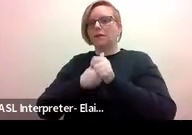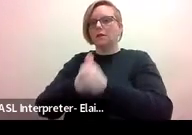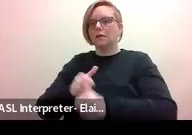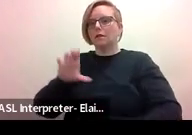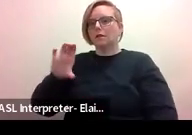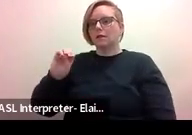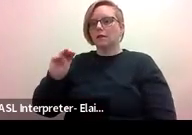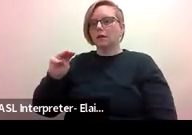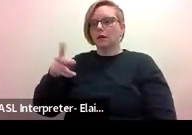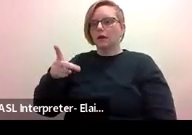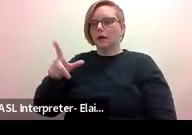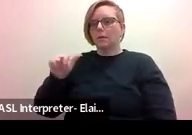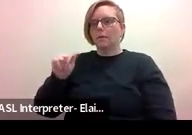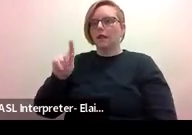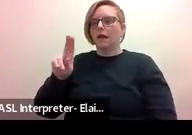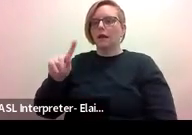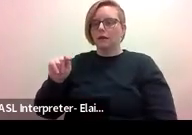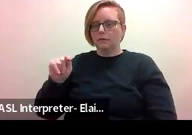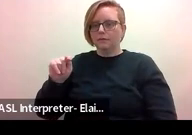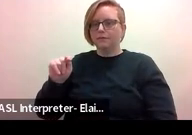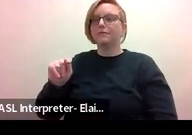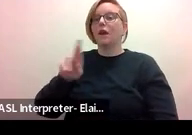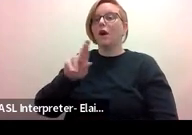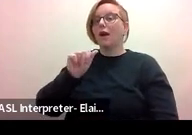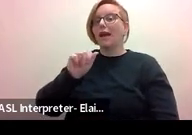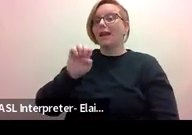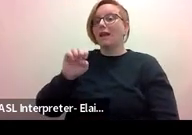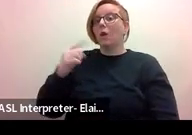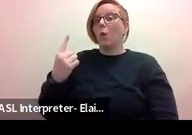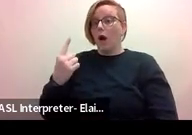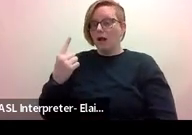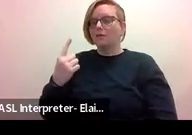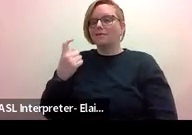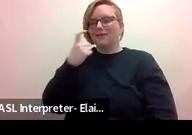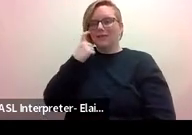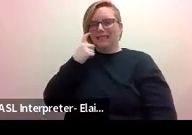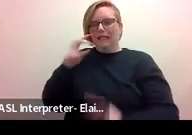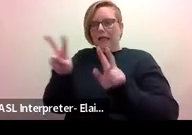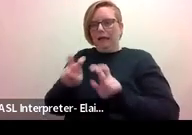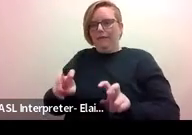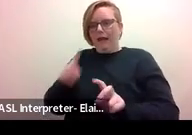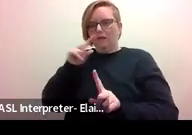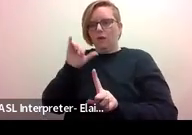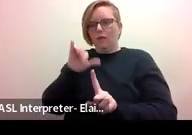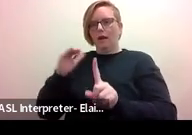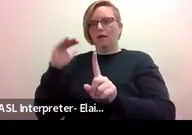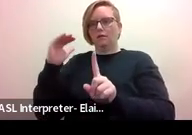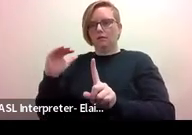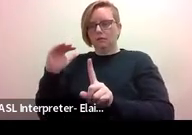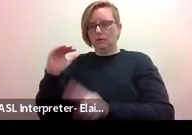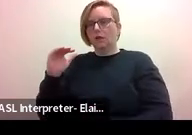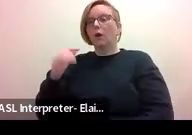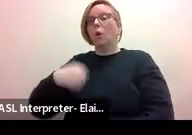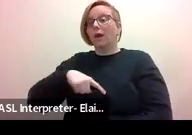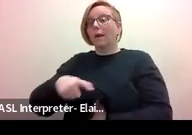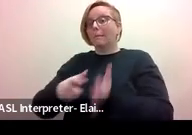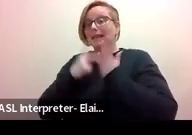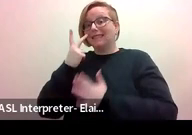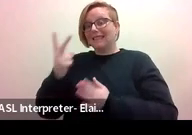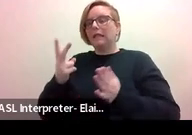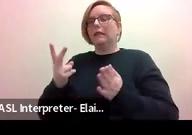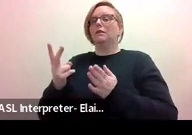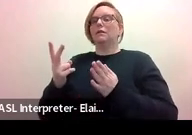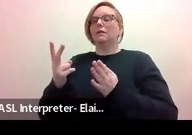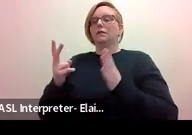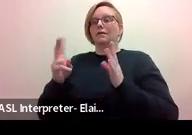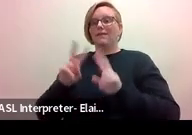of initial or most recent evals for the child, and it tells you exactly what we would need to see. We would want to see evaluations that support